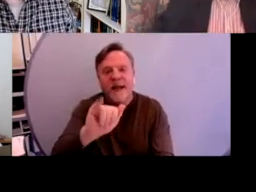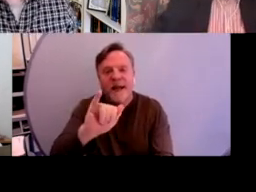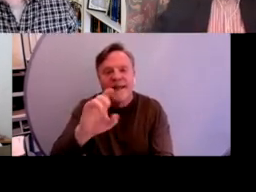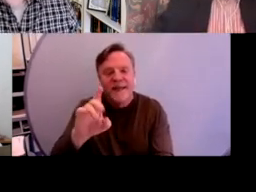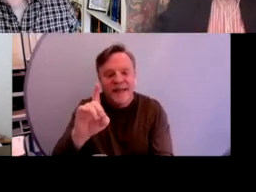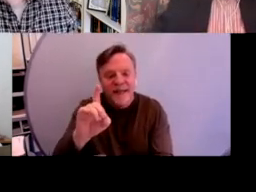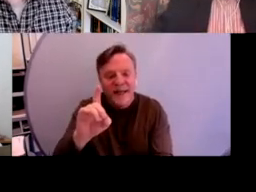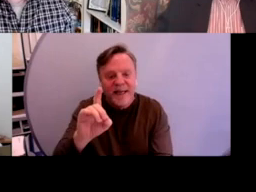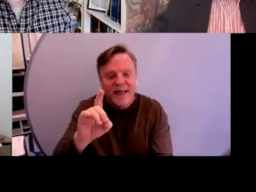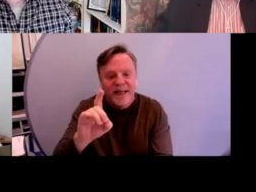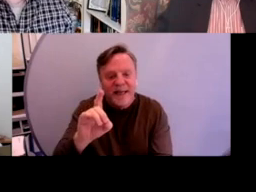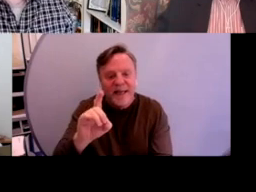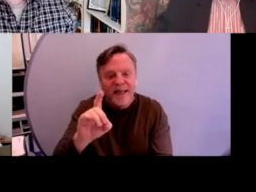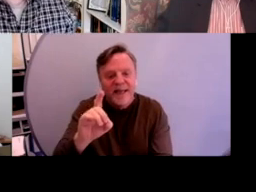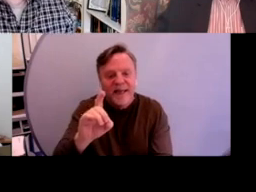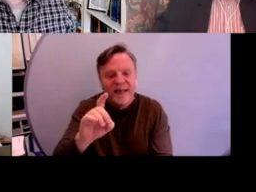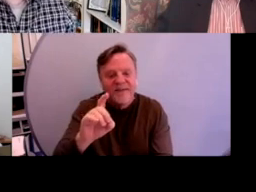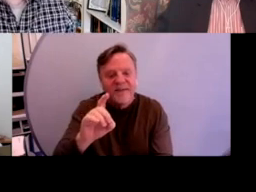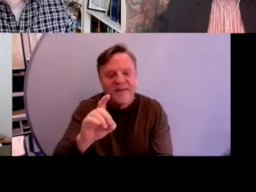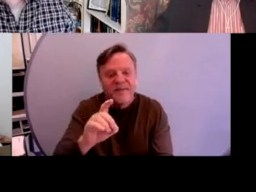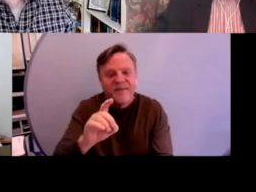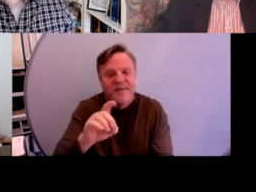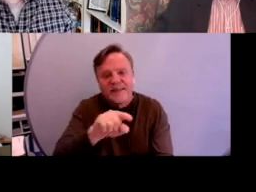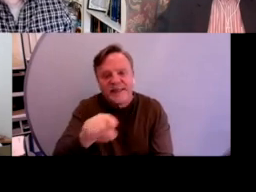www.respectability.org/AAIDD and then